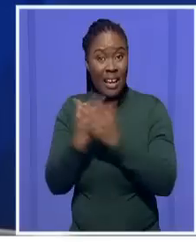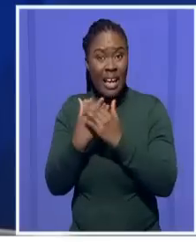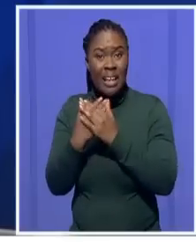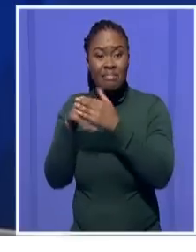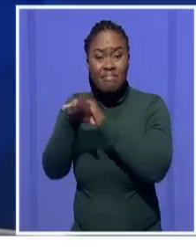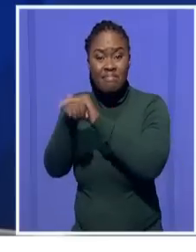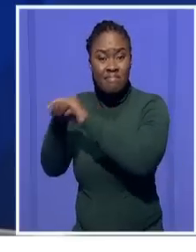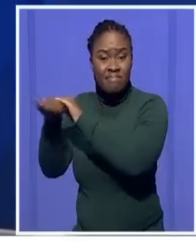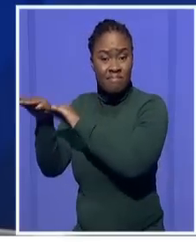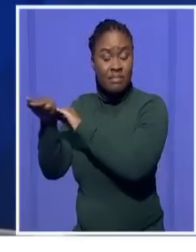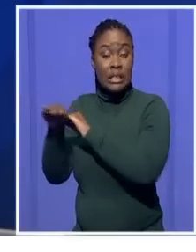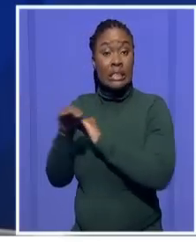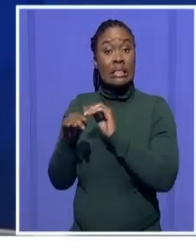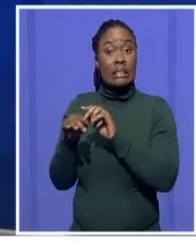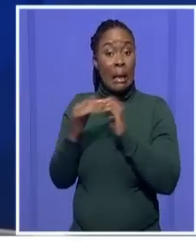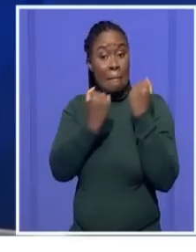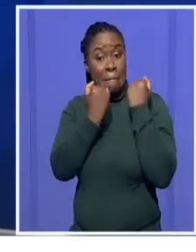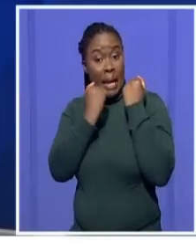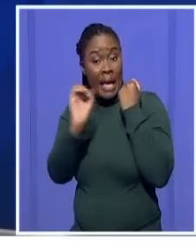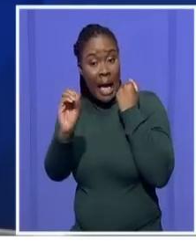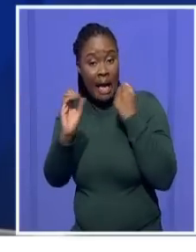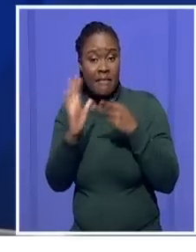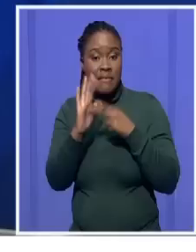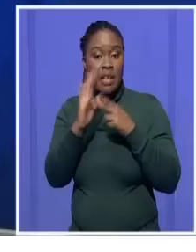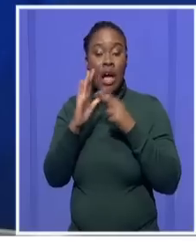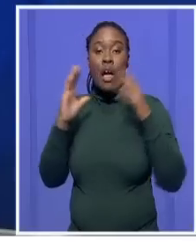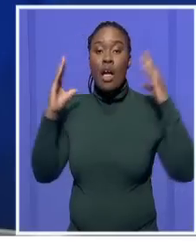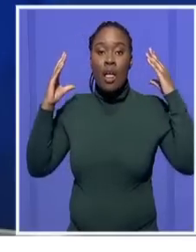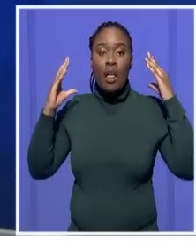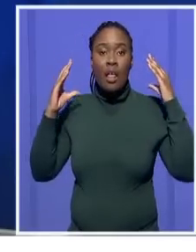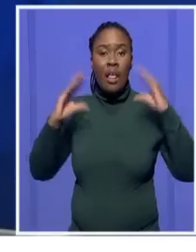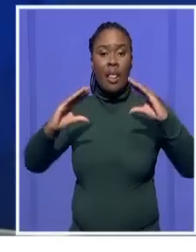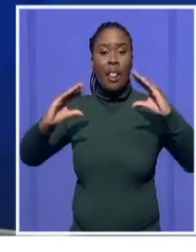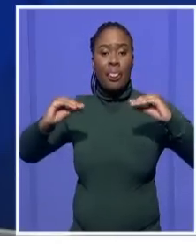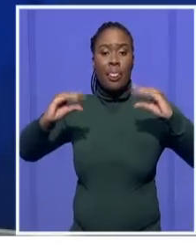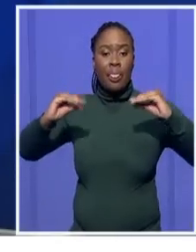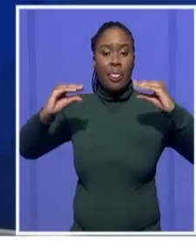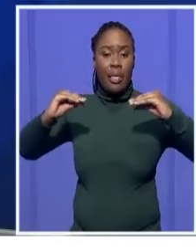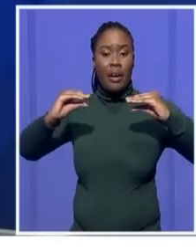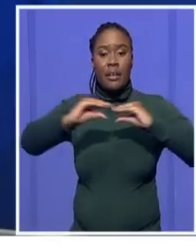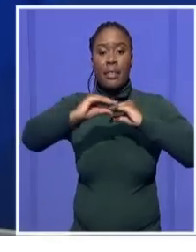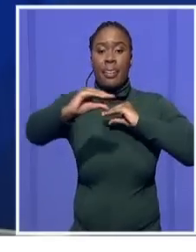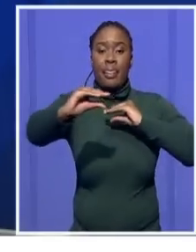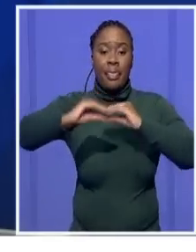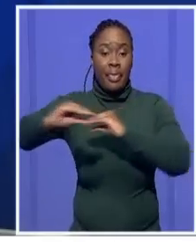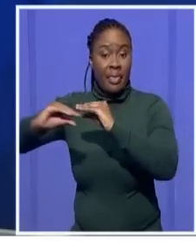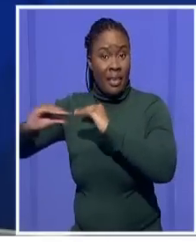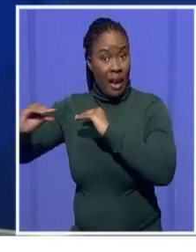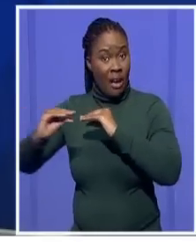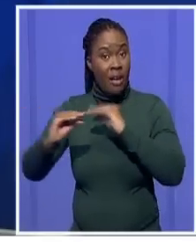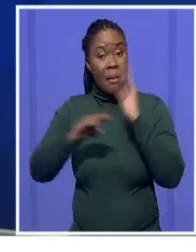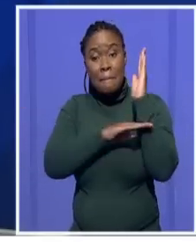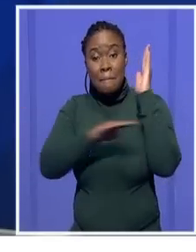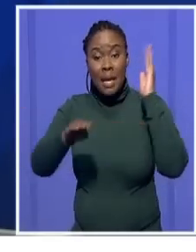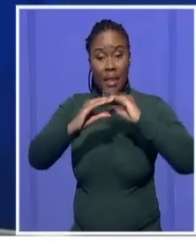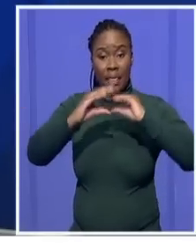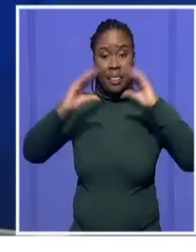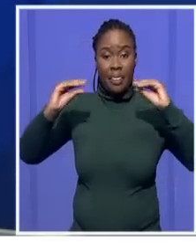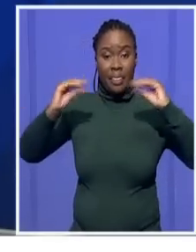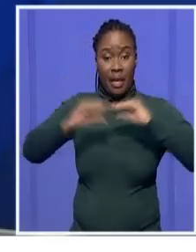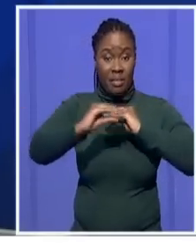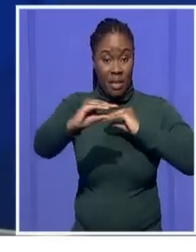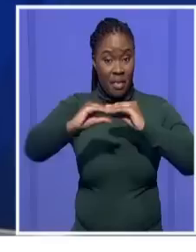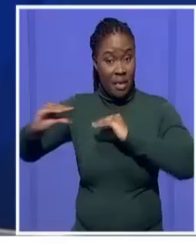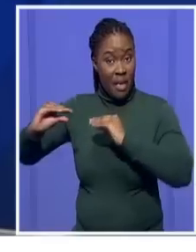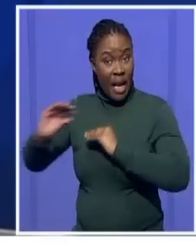just blankets as well as mattresses to sleep on. That's where they've taken a refuge. Many still remain in